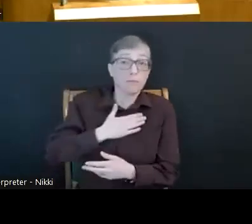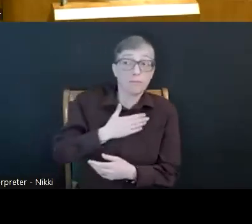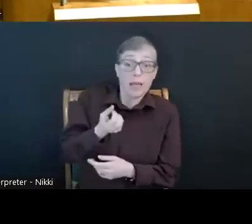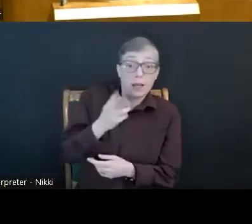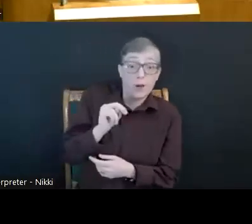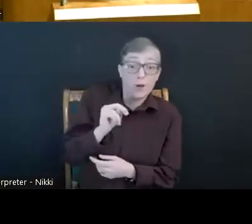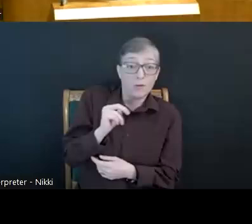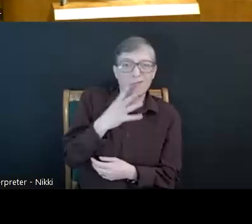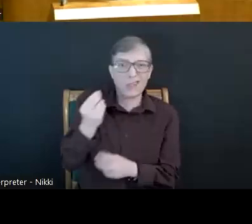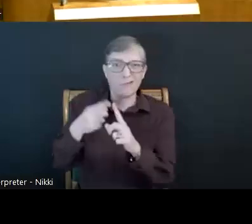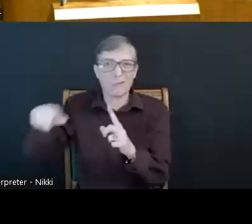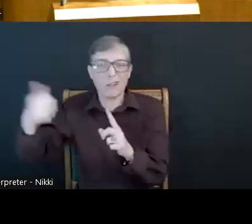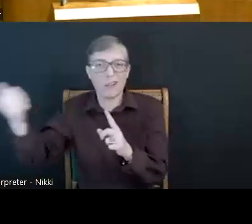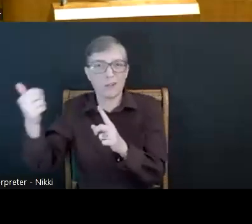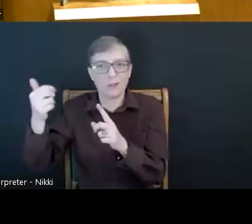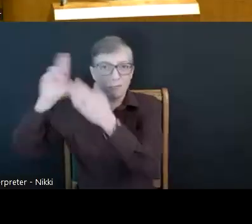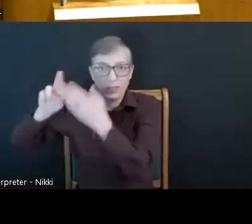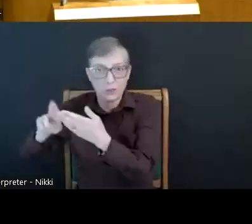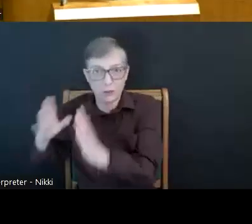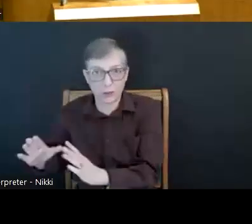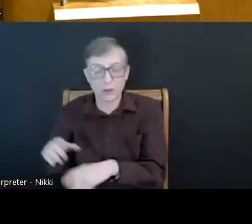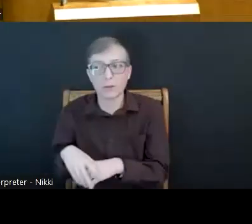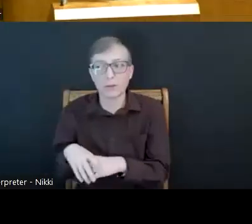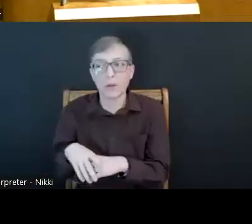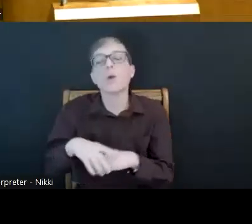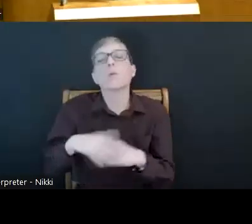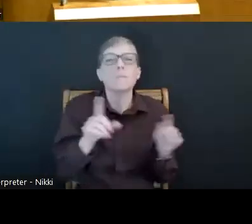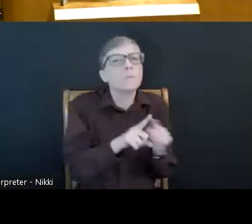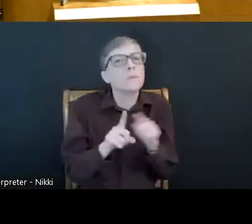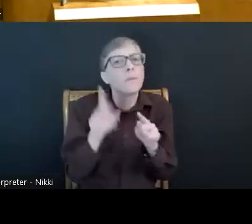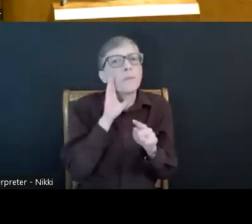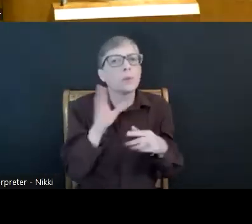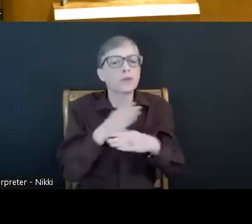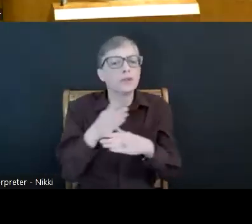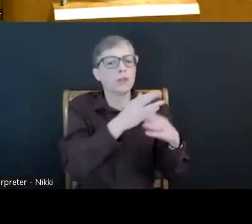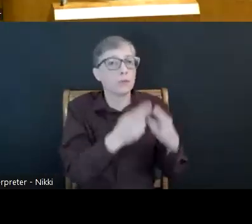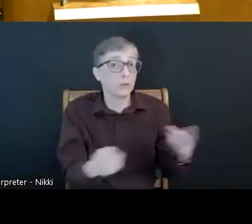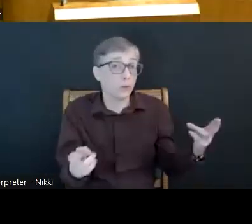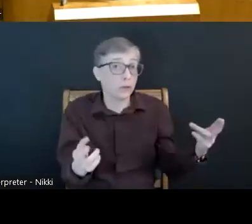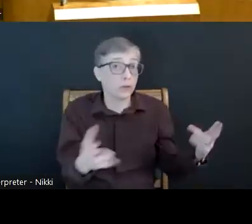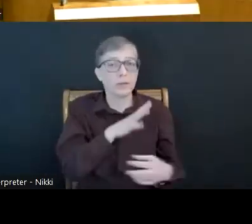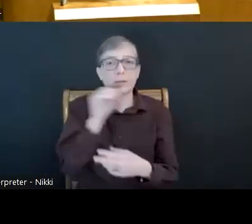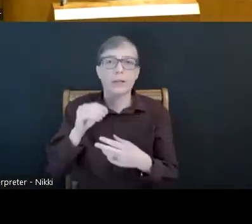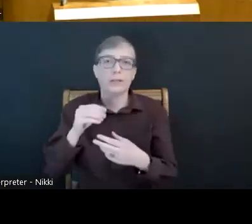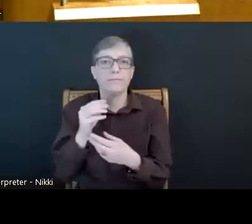and things like this. I'll discuss some resources that are available, and then conclude.